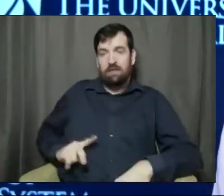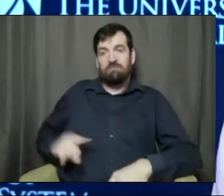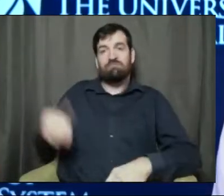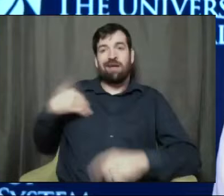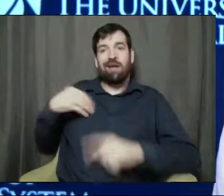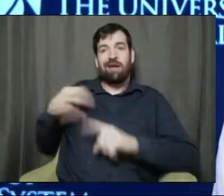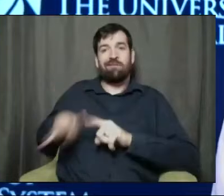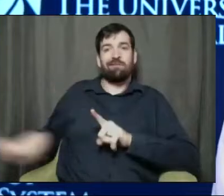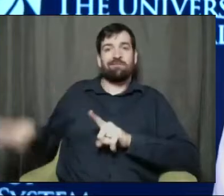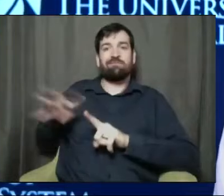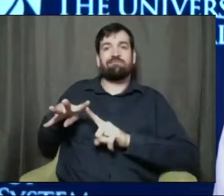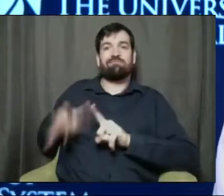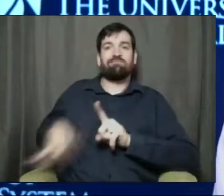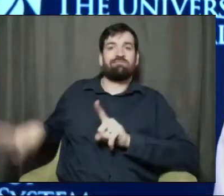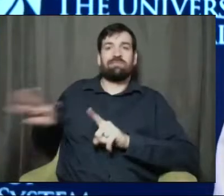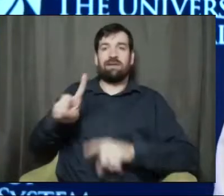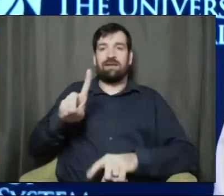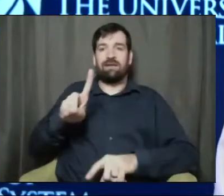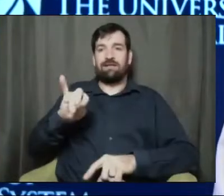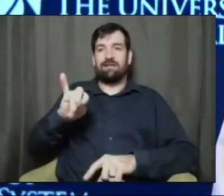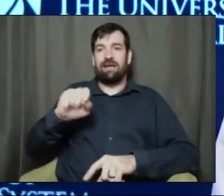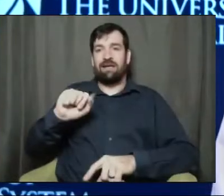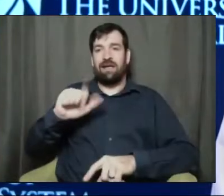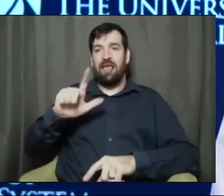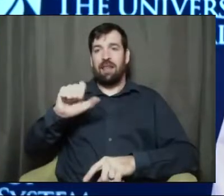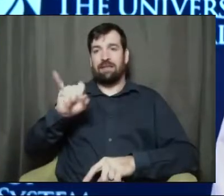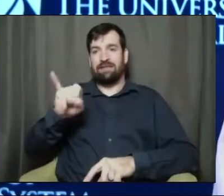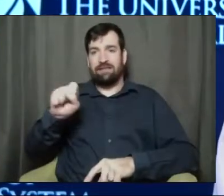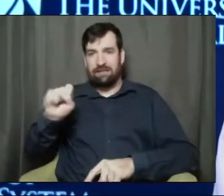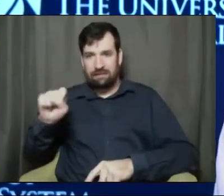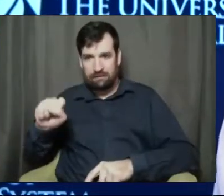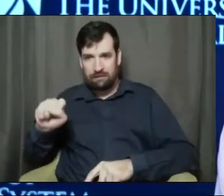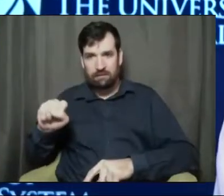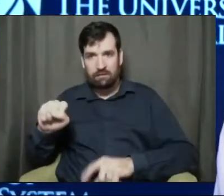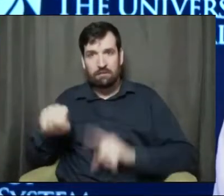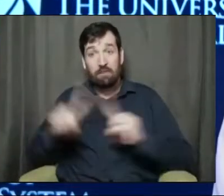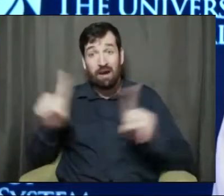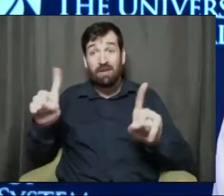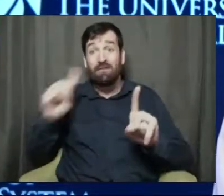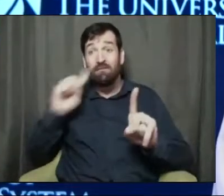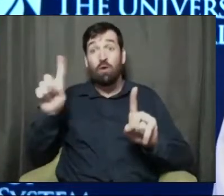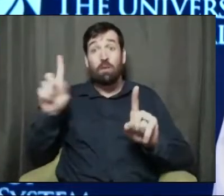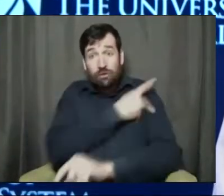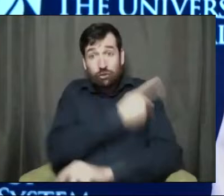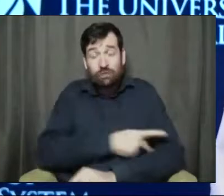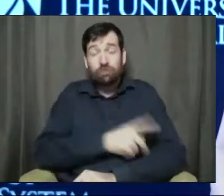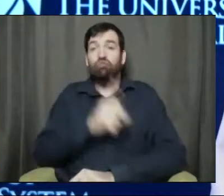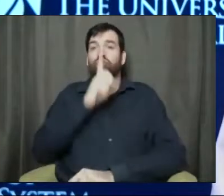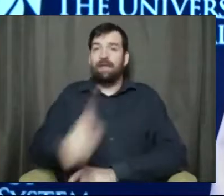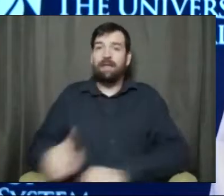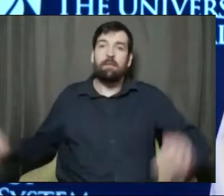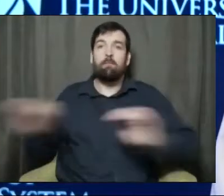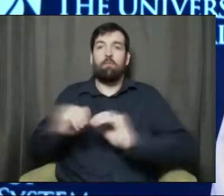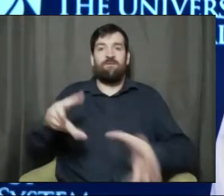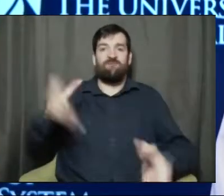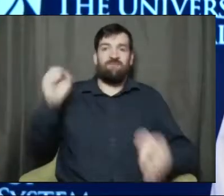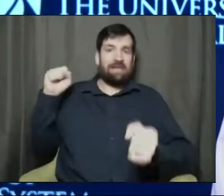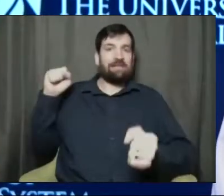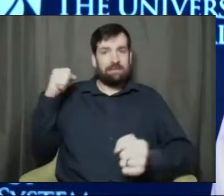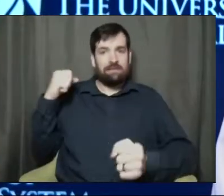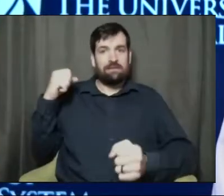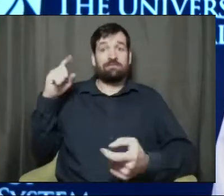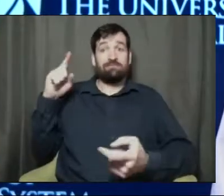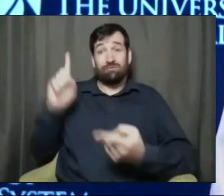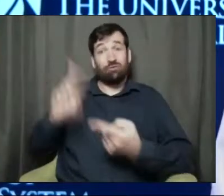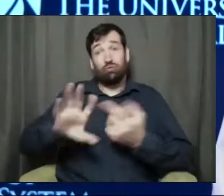dialysis speeds the process to the grave for patients. Mm-hmm. It really is tough on the body. And